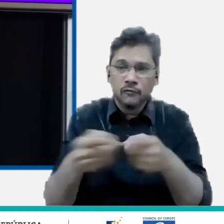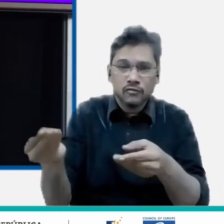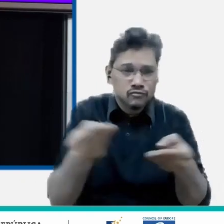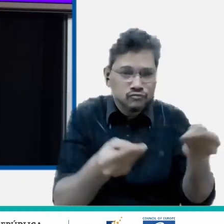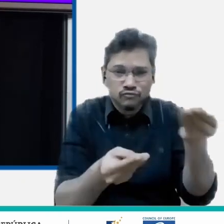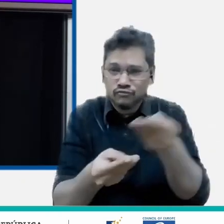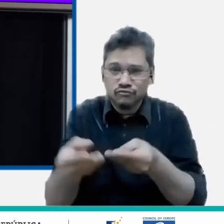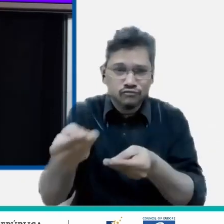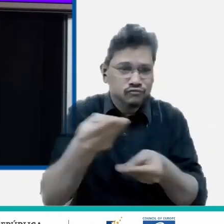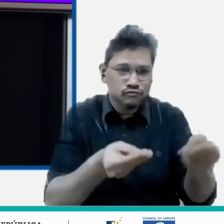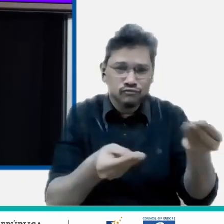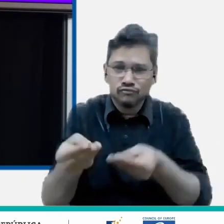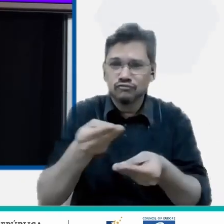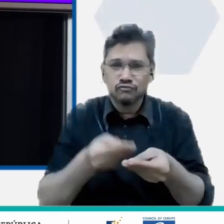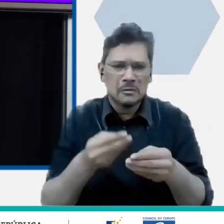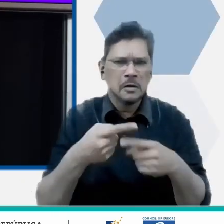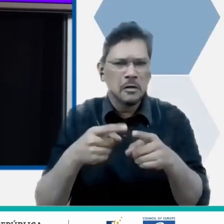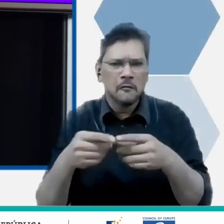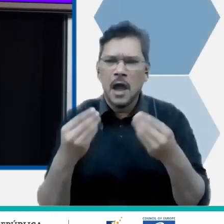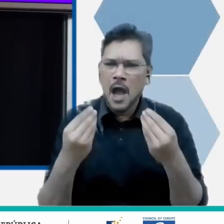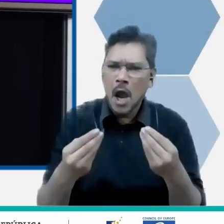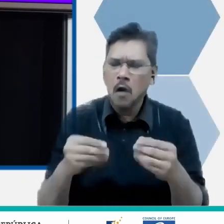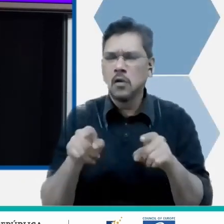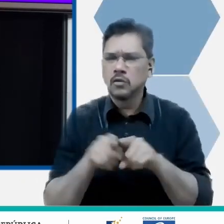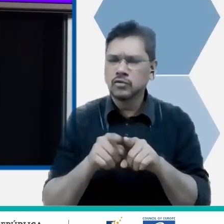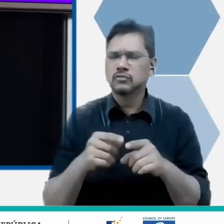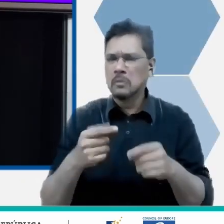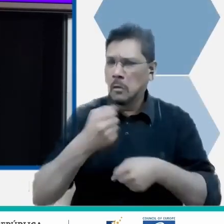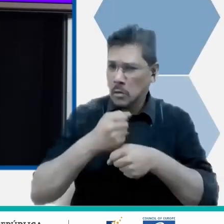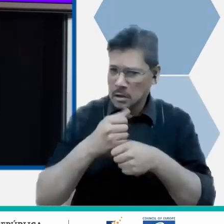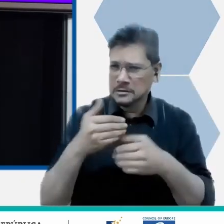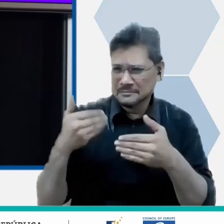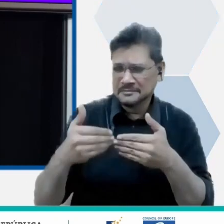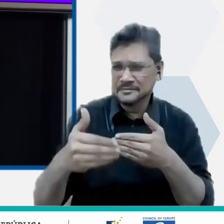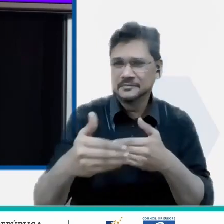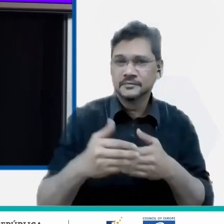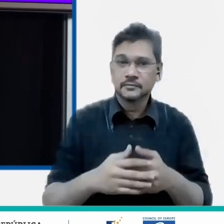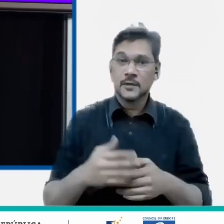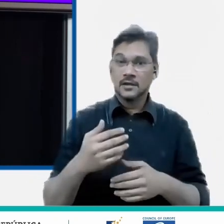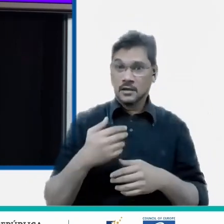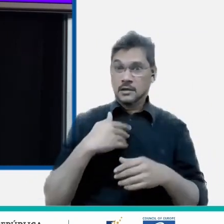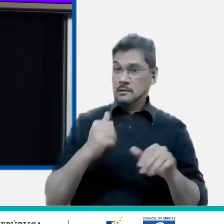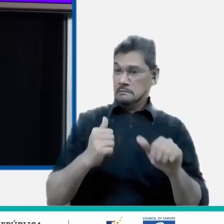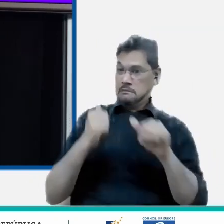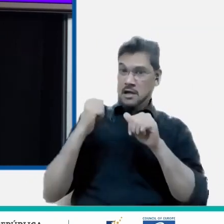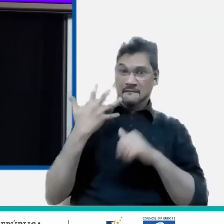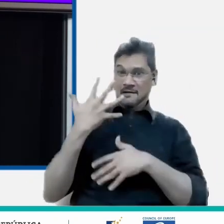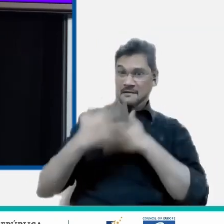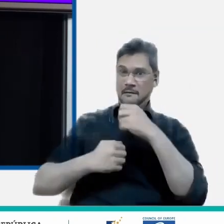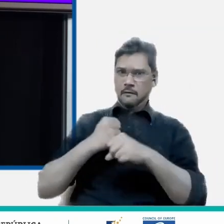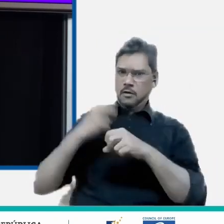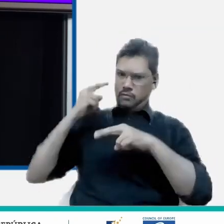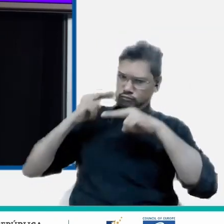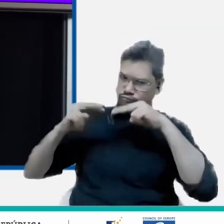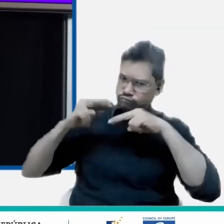actually looking at the review from the previous 5 years and listening to what the panelists have energetically